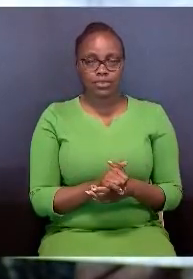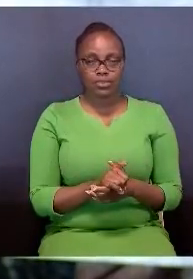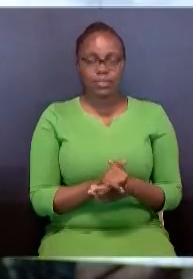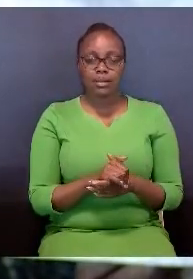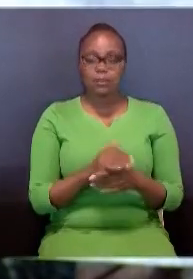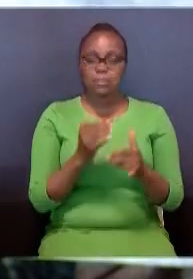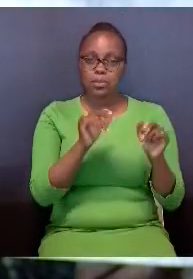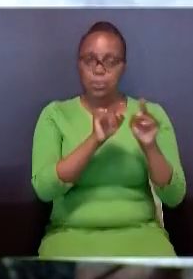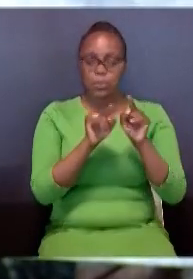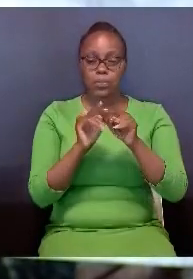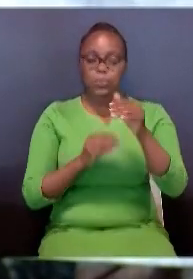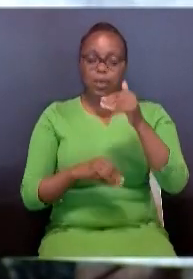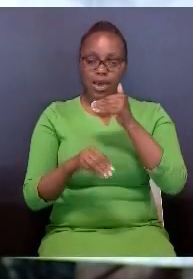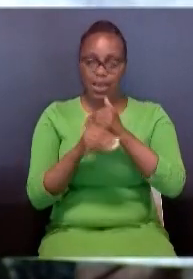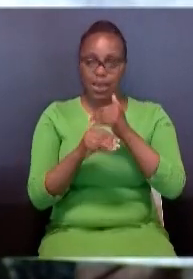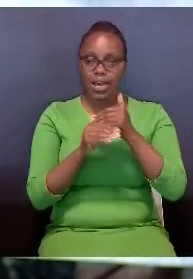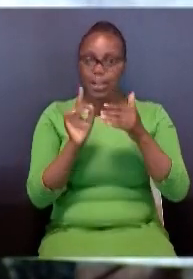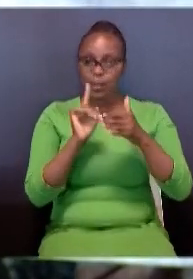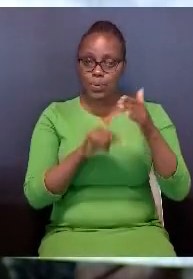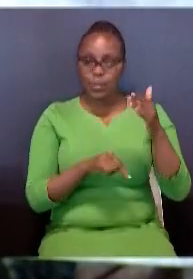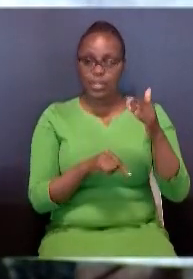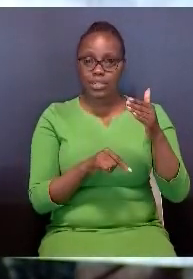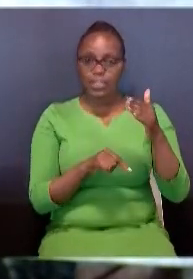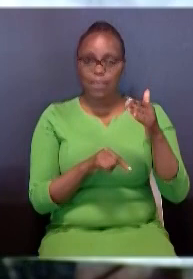May I add that